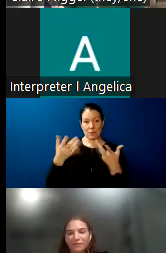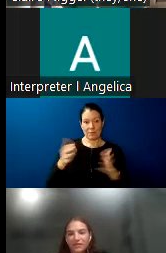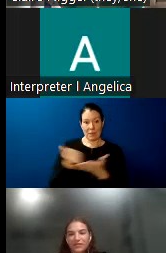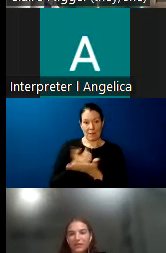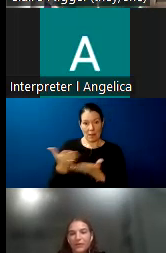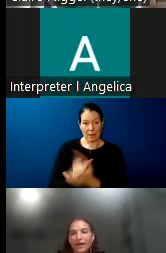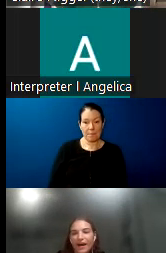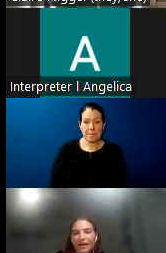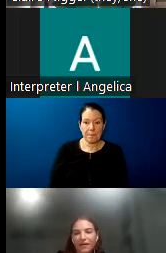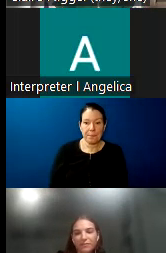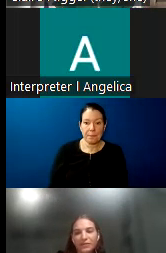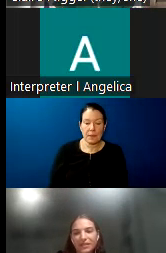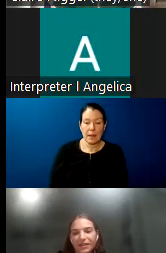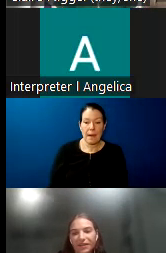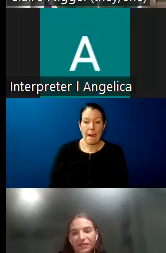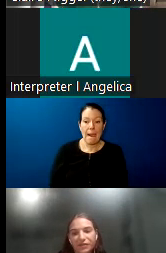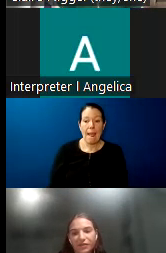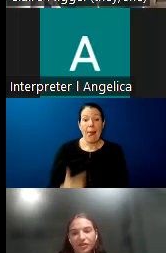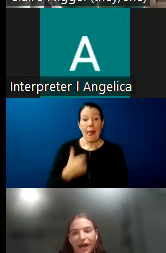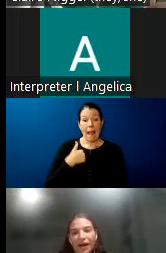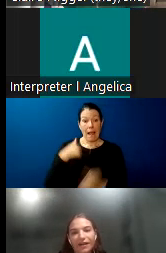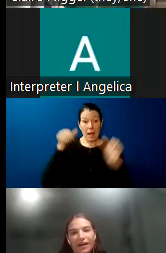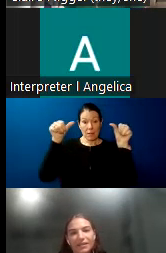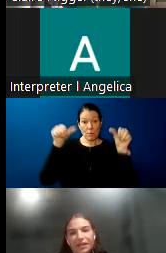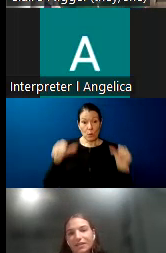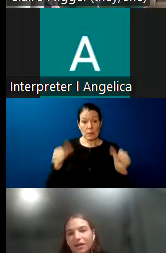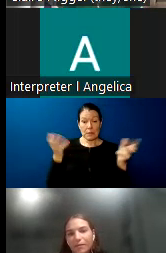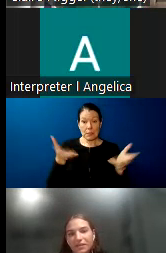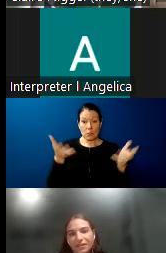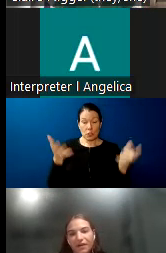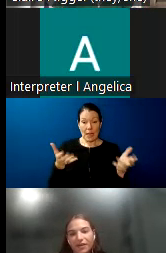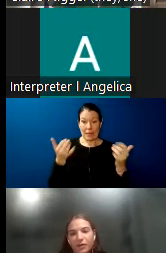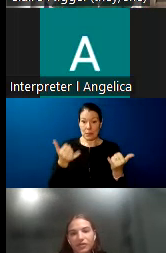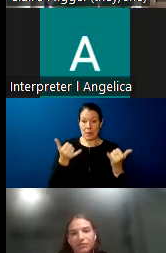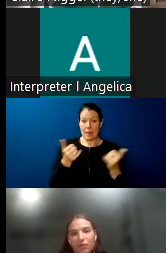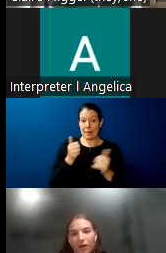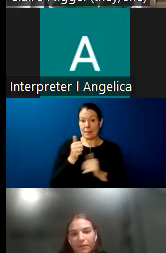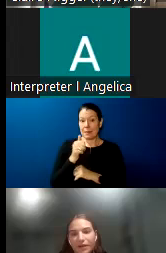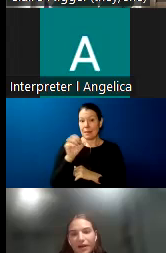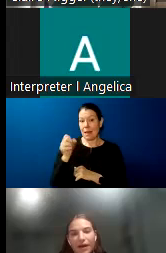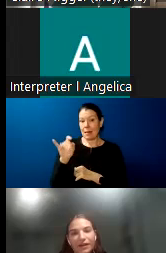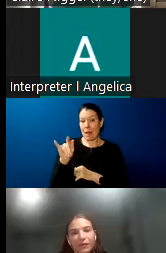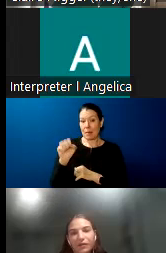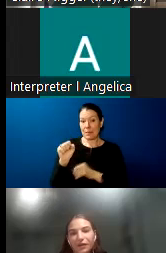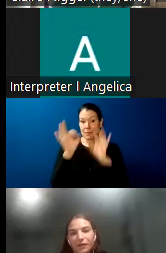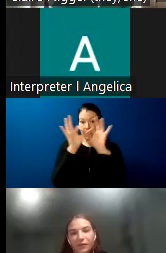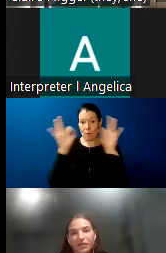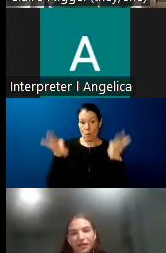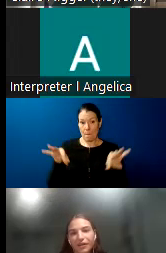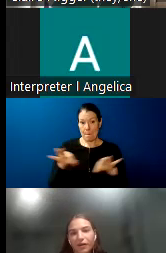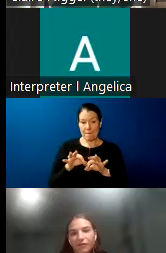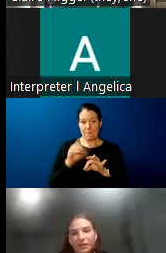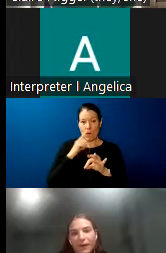you. So I have posted into the chat today's anonymous evaluation form. Again, we